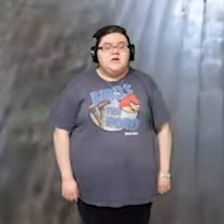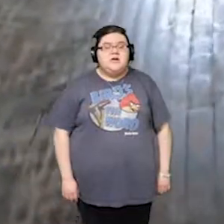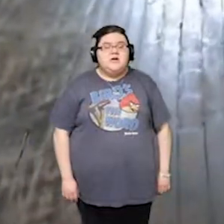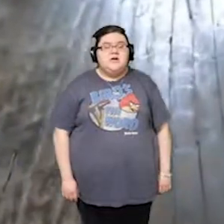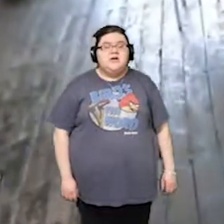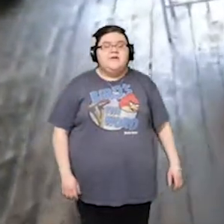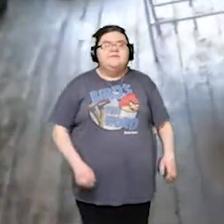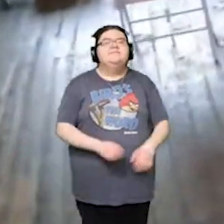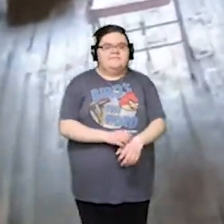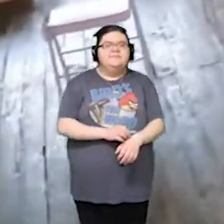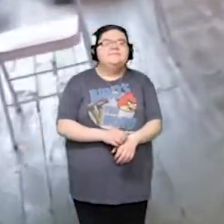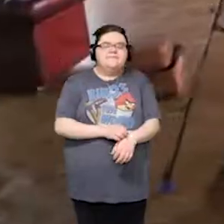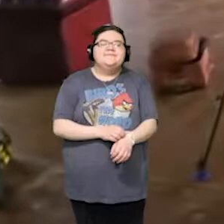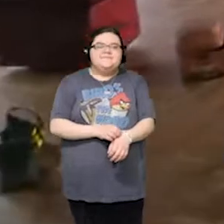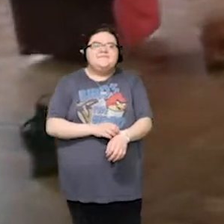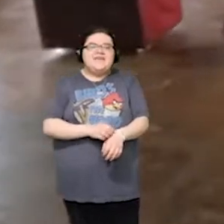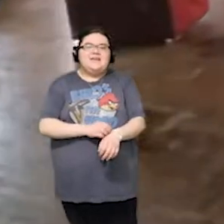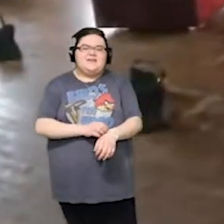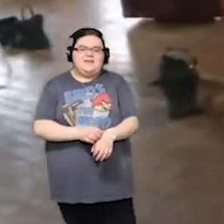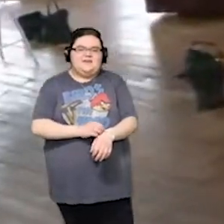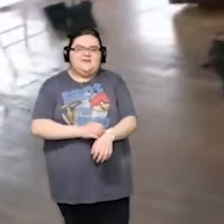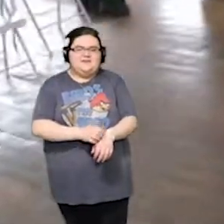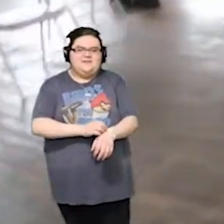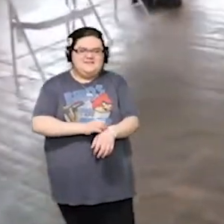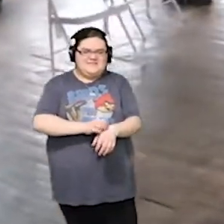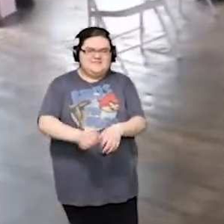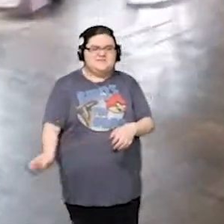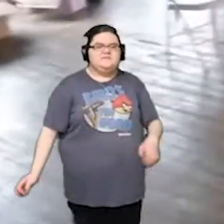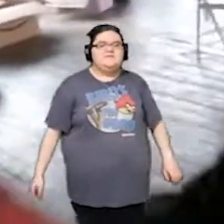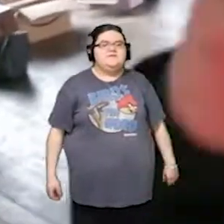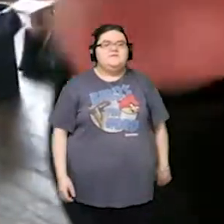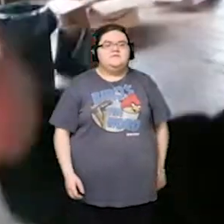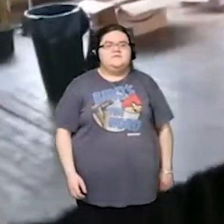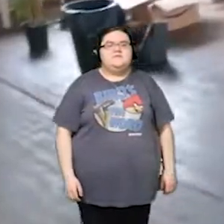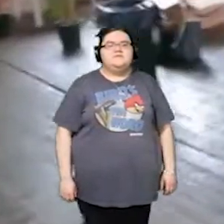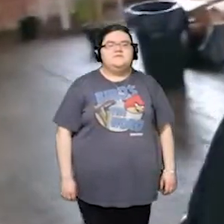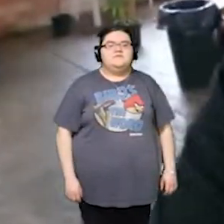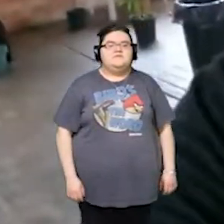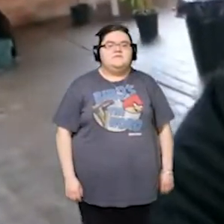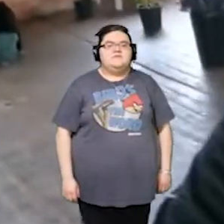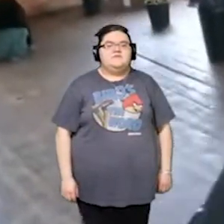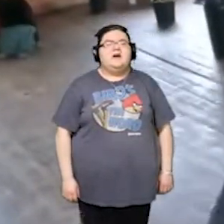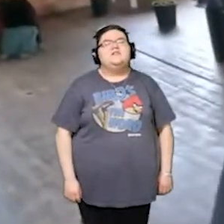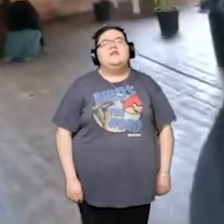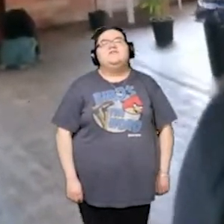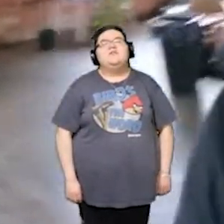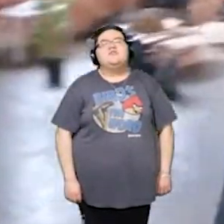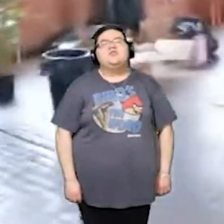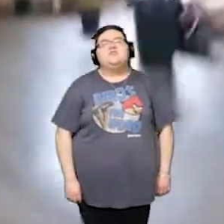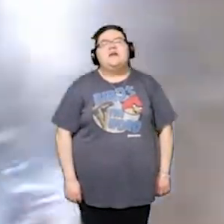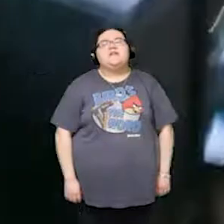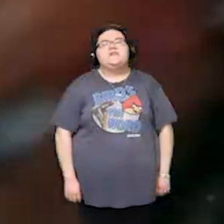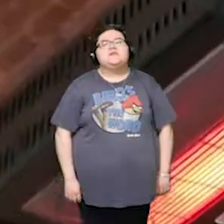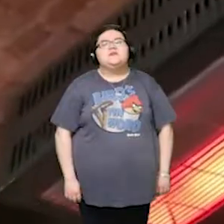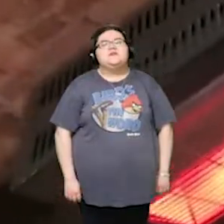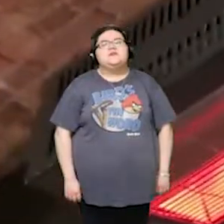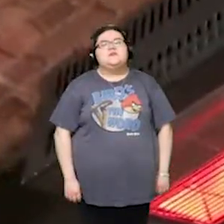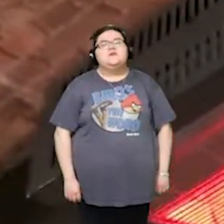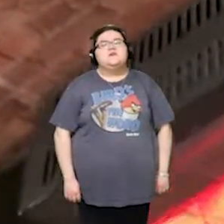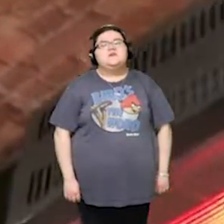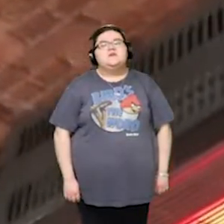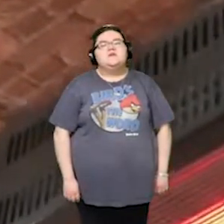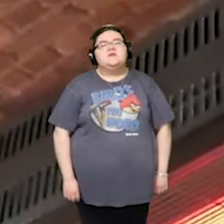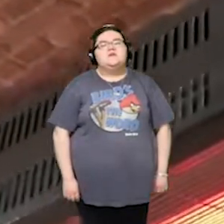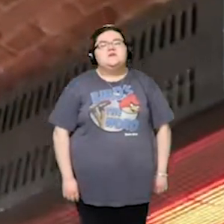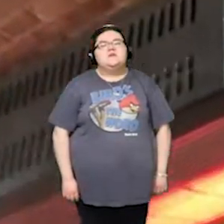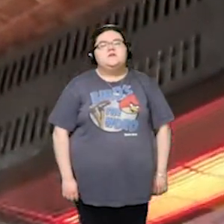look at the set. It's looking beautiful. Another thing you guys have been asking me are, what are those tube lights that you use in the background of the videos? I love those tube lights. And this